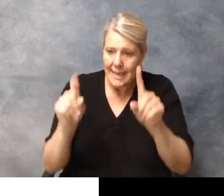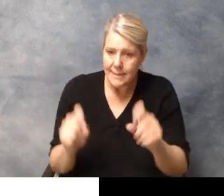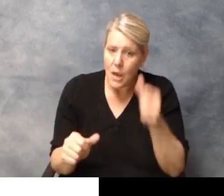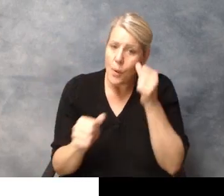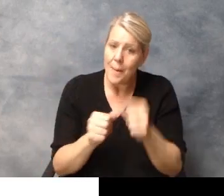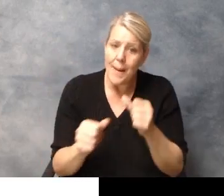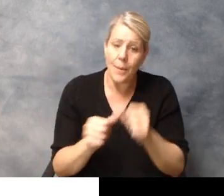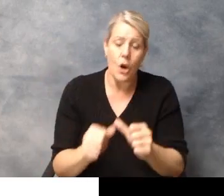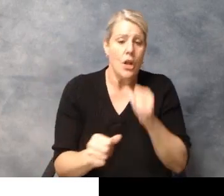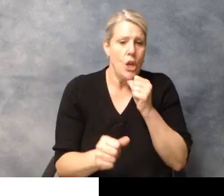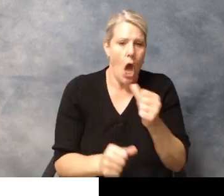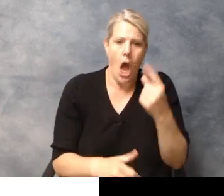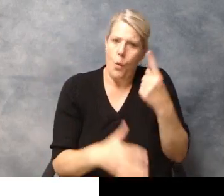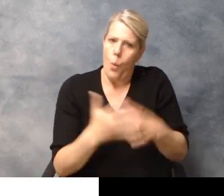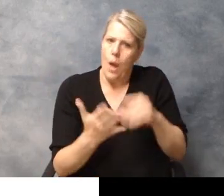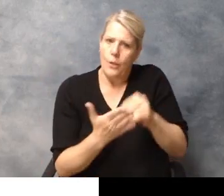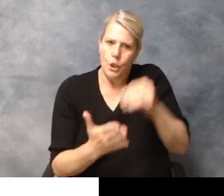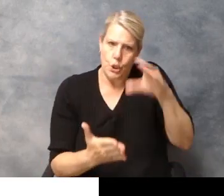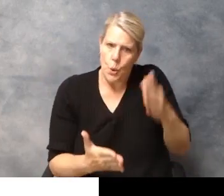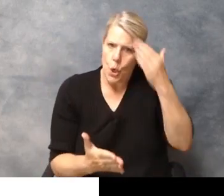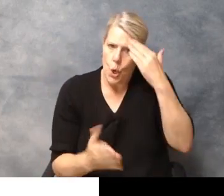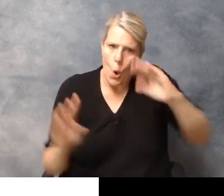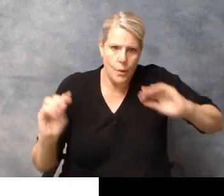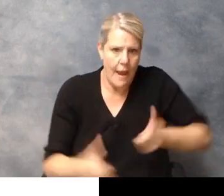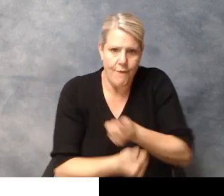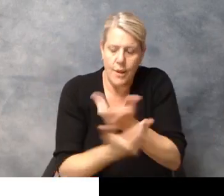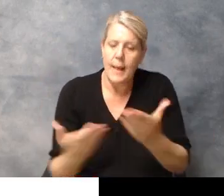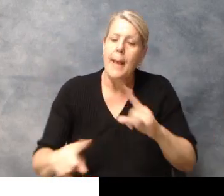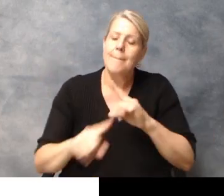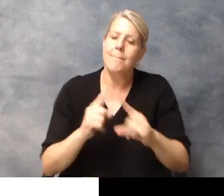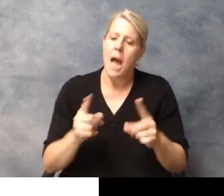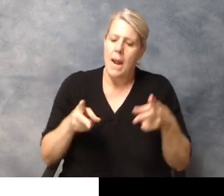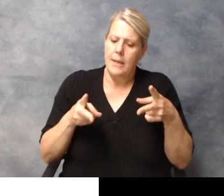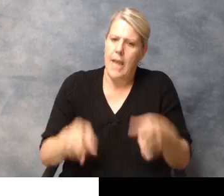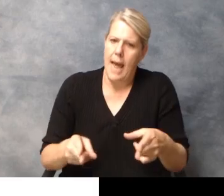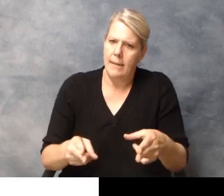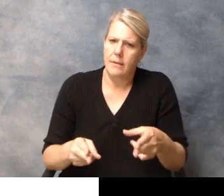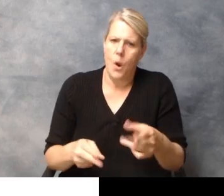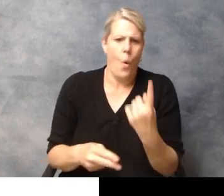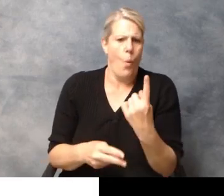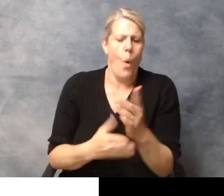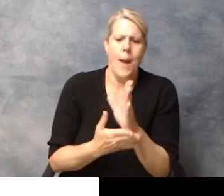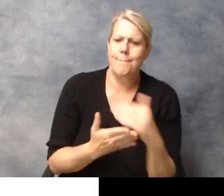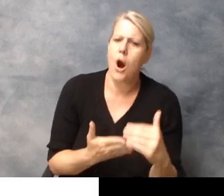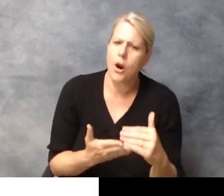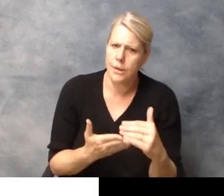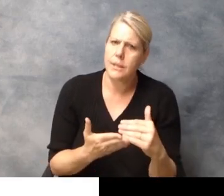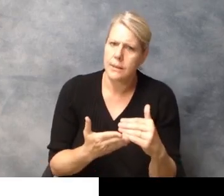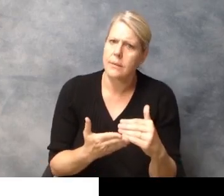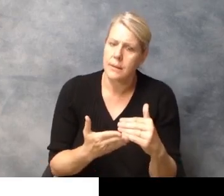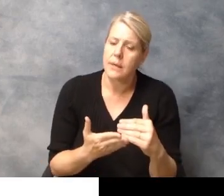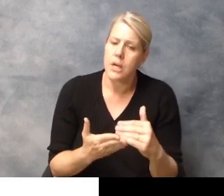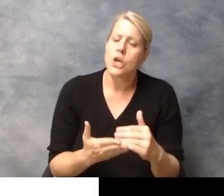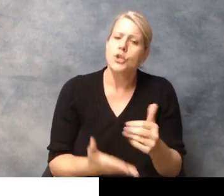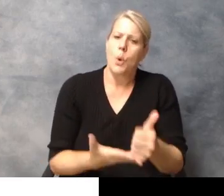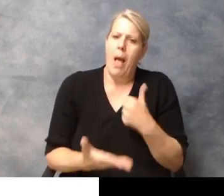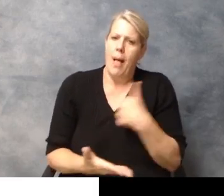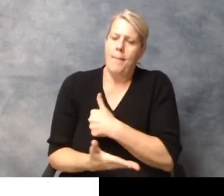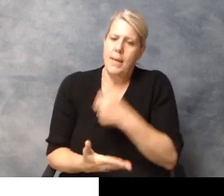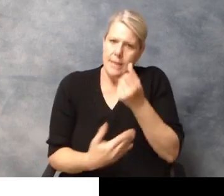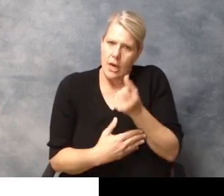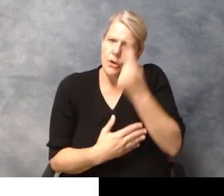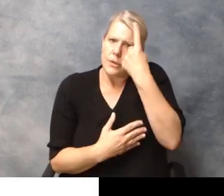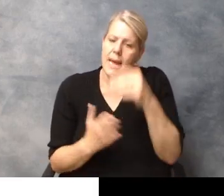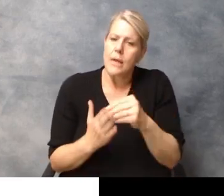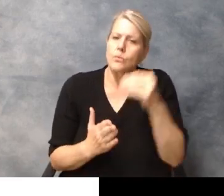student performance based on grade level expectations, but they are just one data point to help understand a student's progress